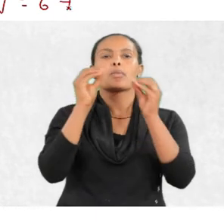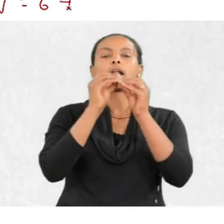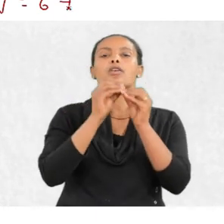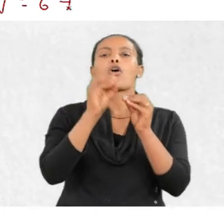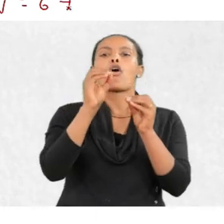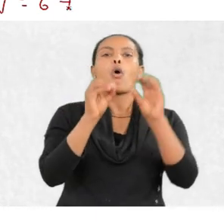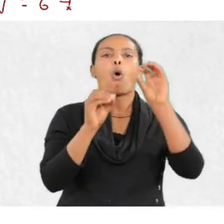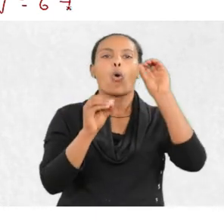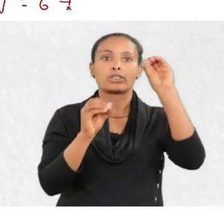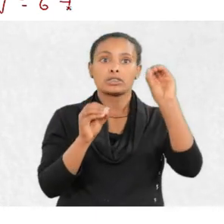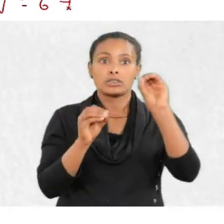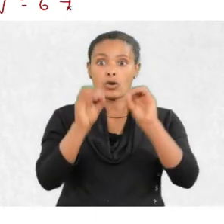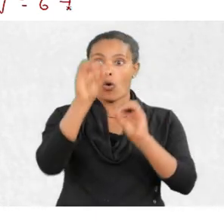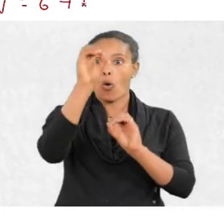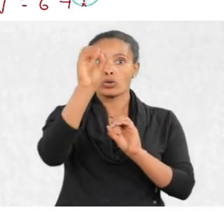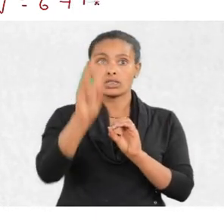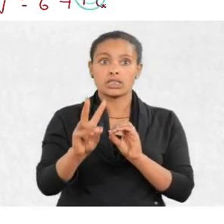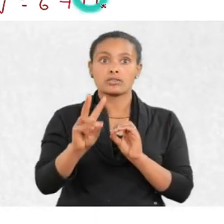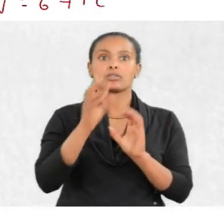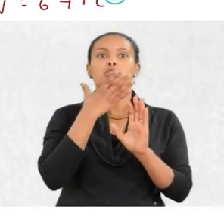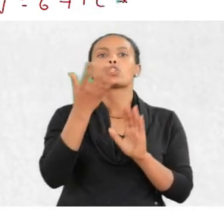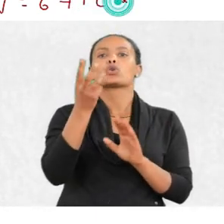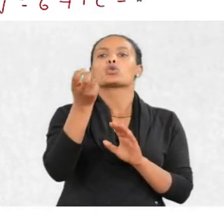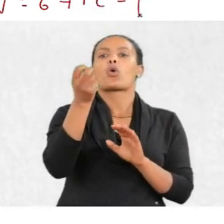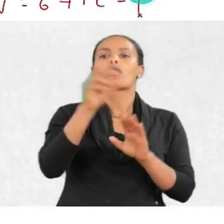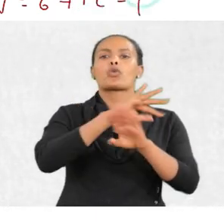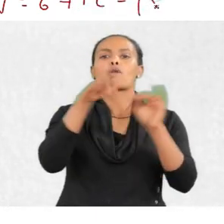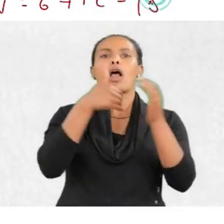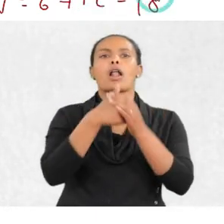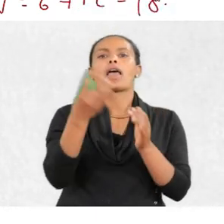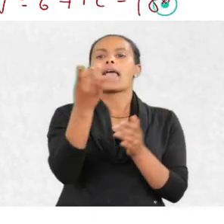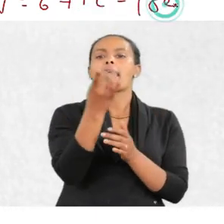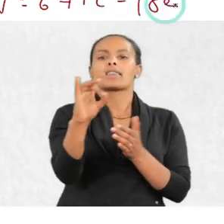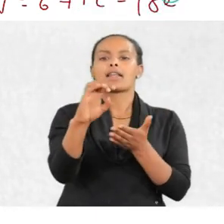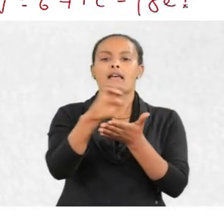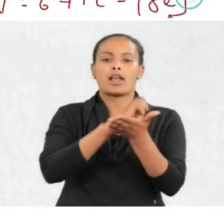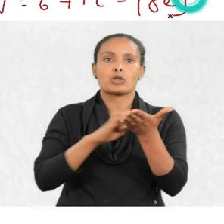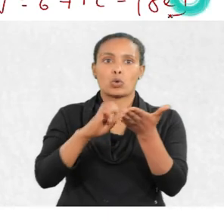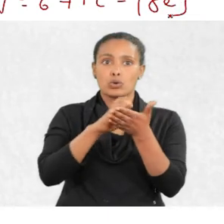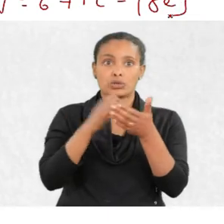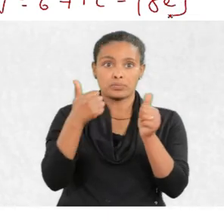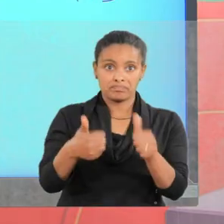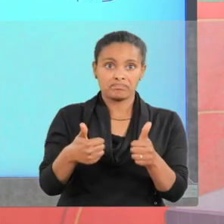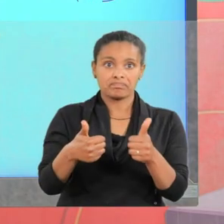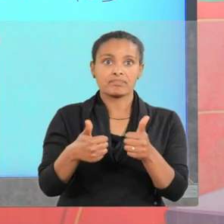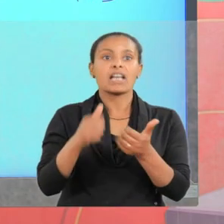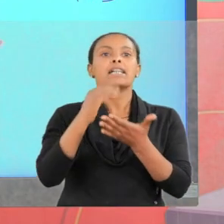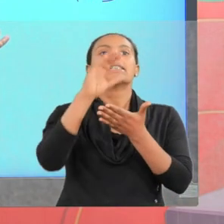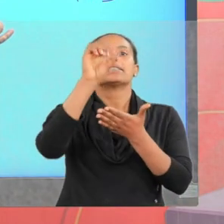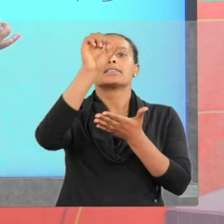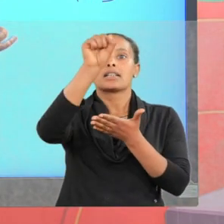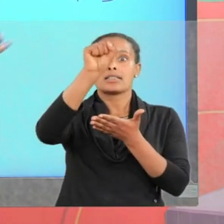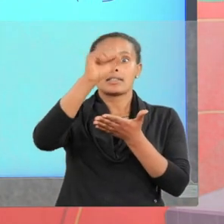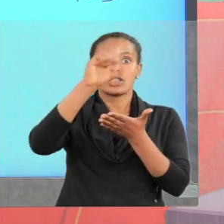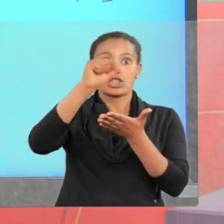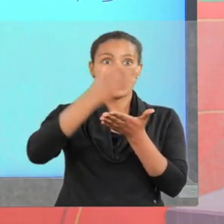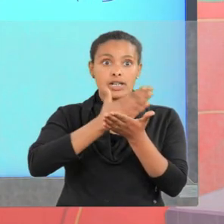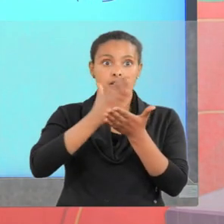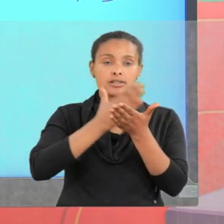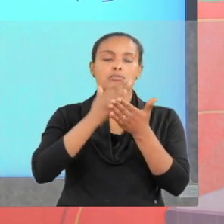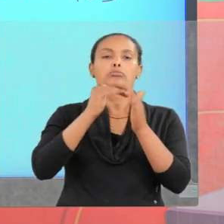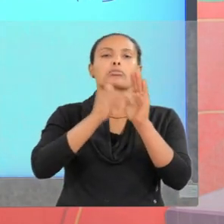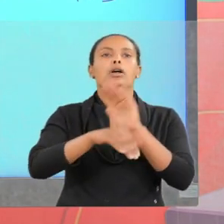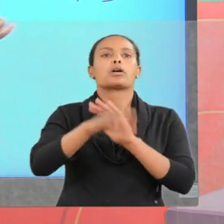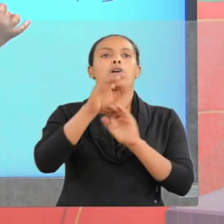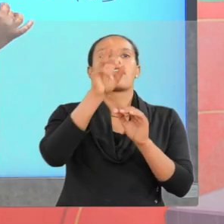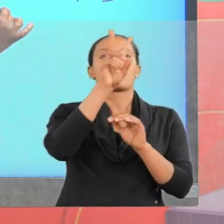for oxygen, 6 times 2, 12 electrons, a total of 18 electrons. Shared electron is obtained by